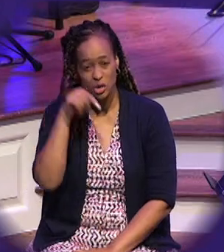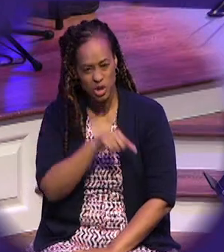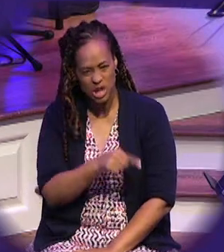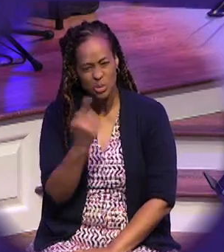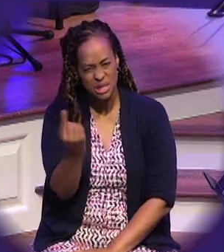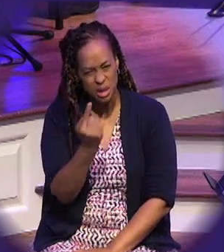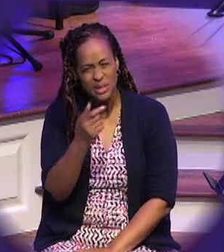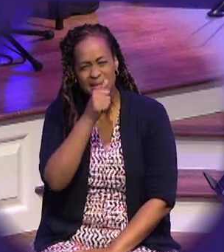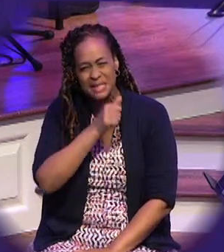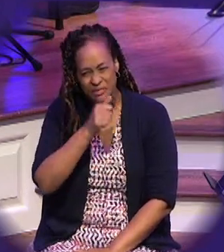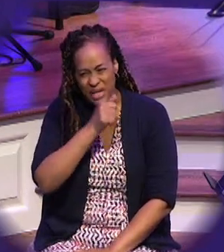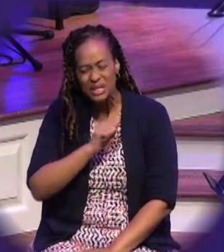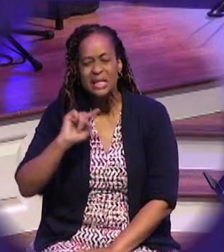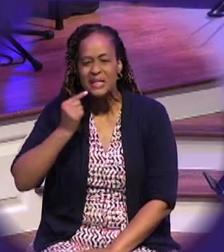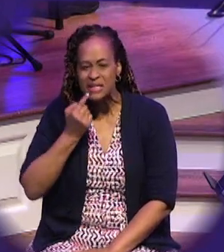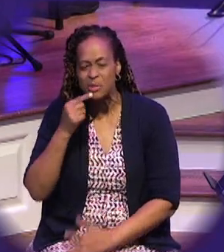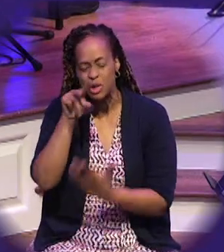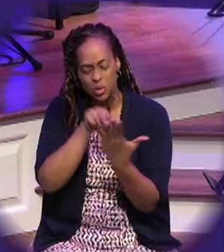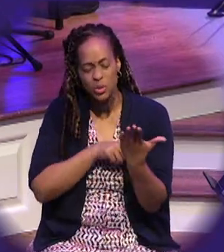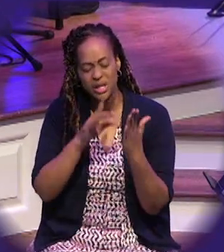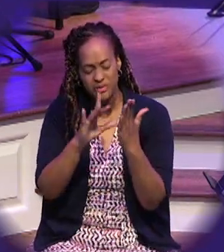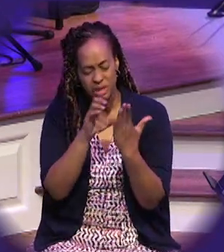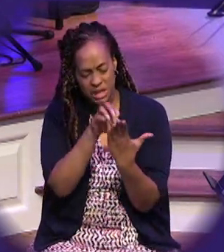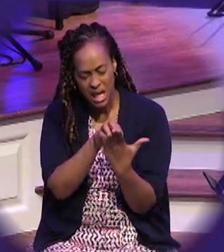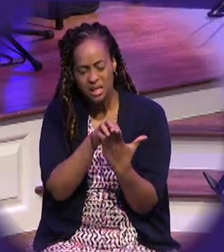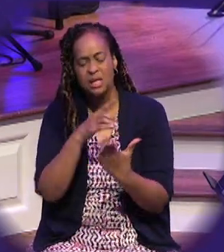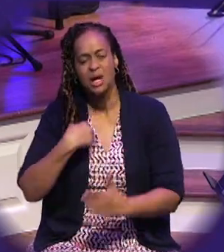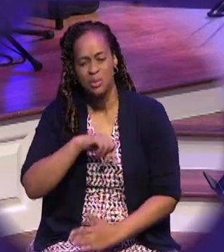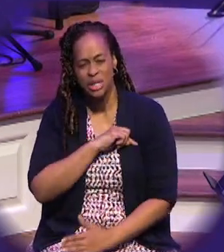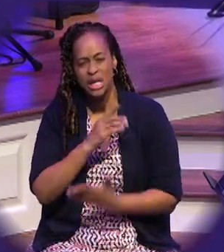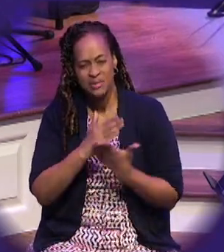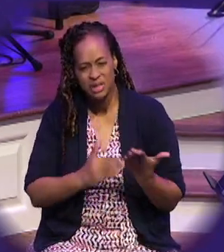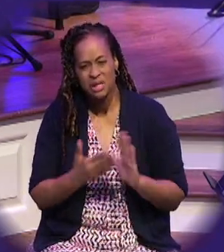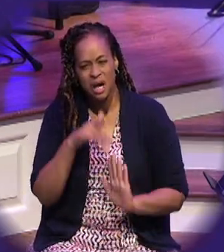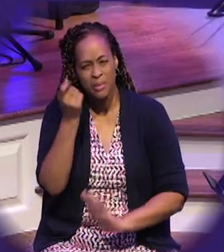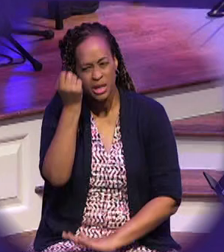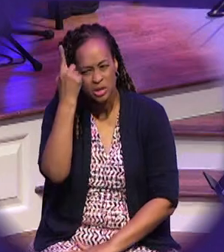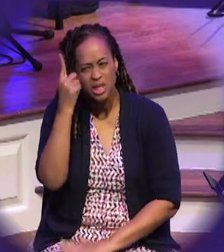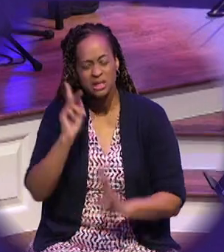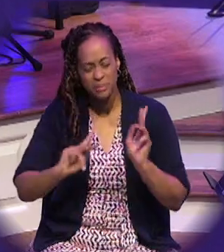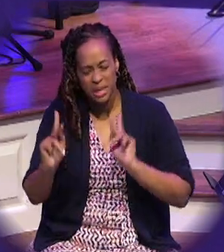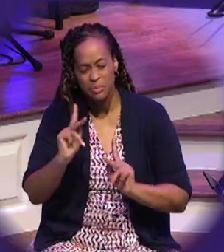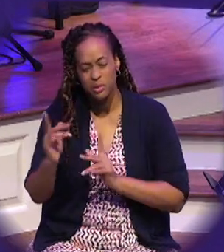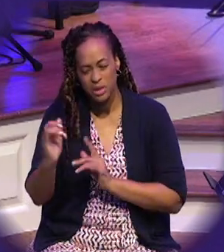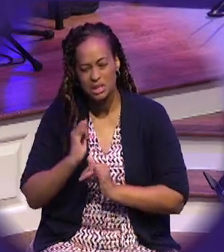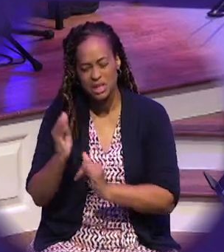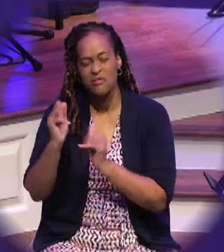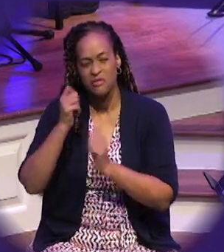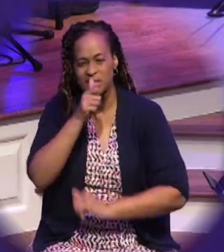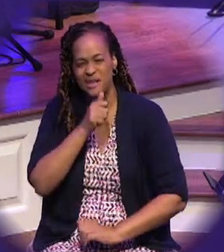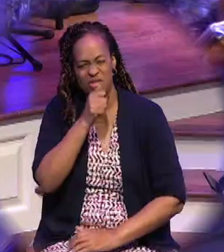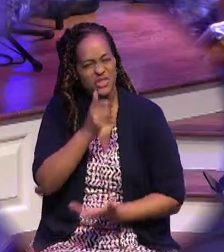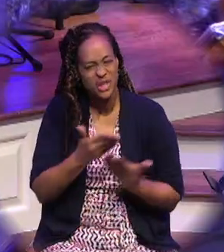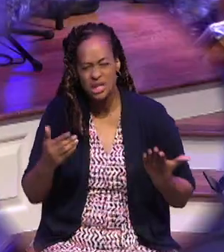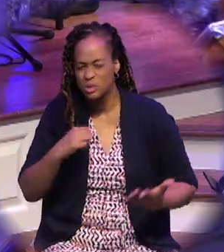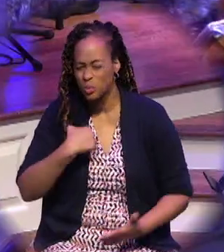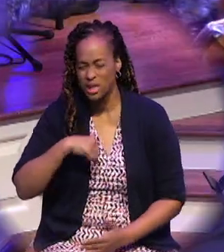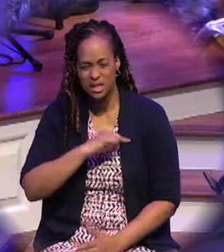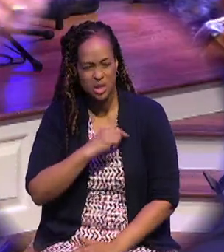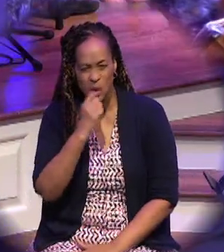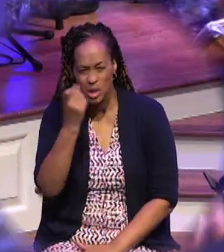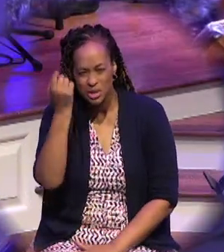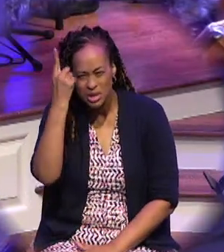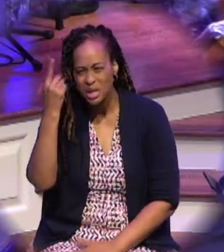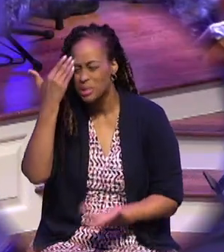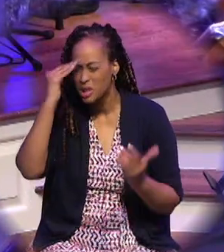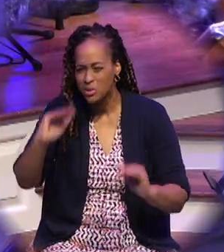who suffered severely. When we read the text, we can have some affinities to people who suffer today with things that we just don't understand and